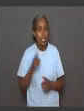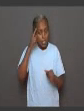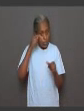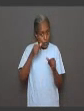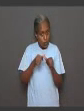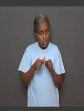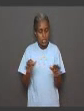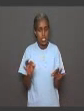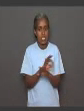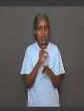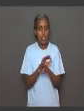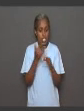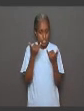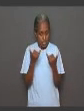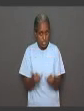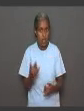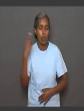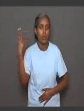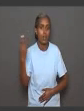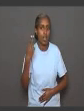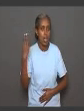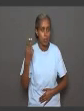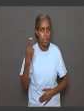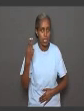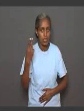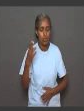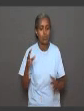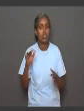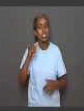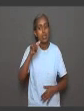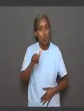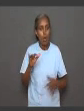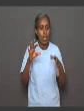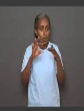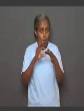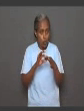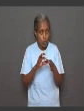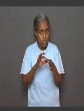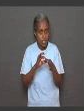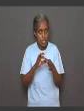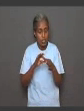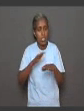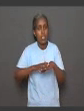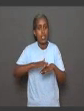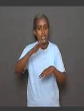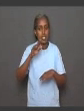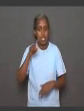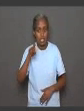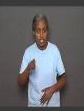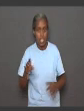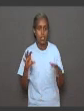the function now applies to the y coordinates rather than the x